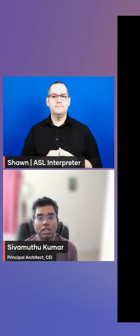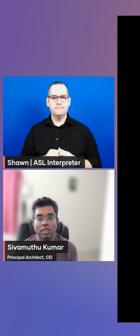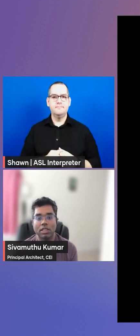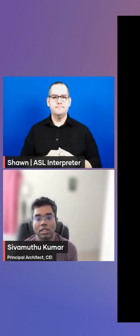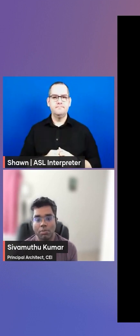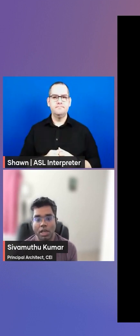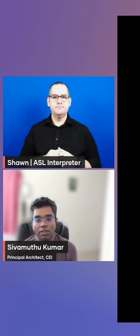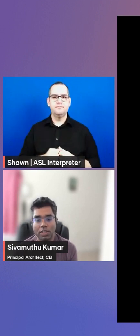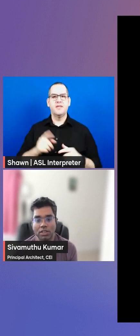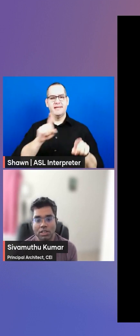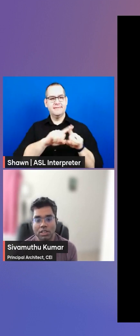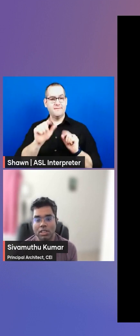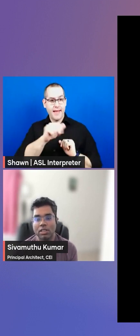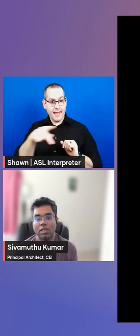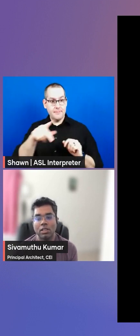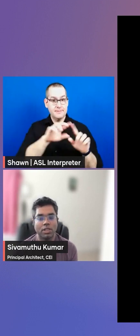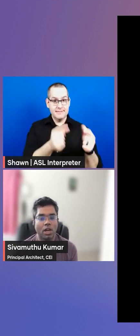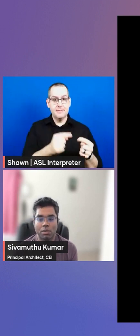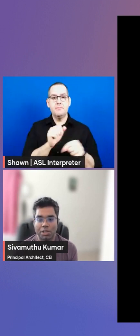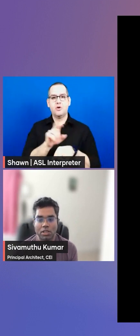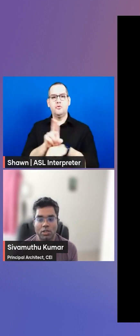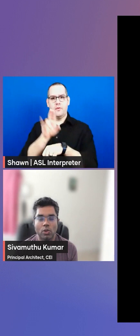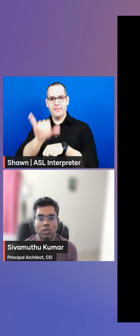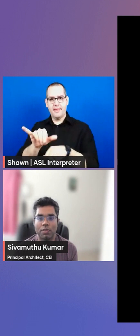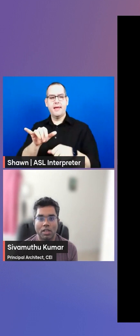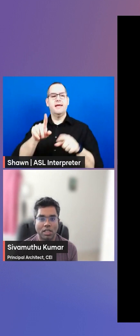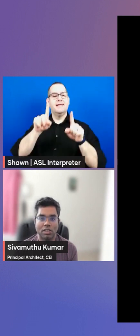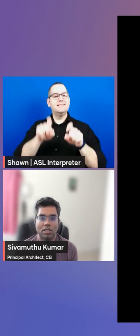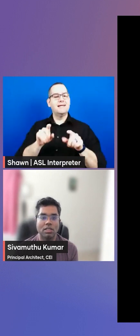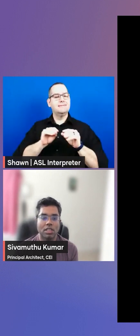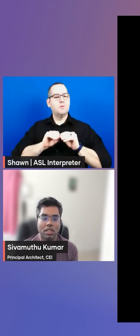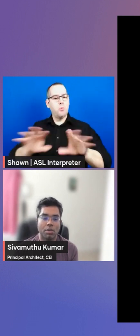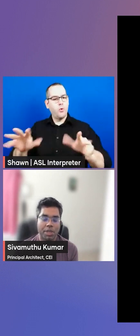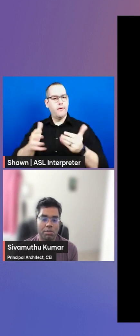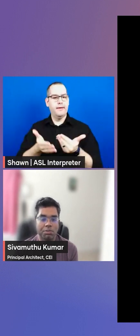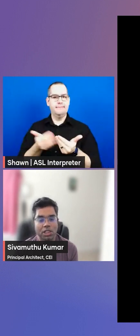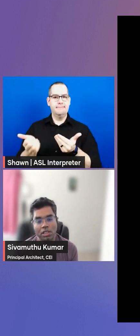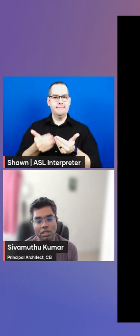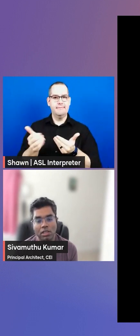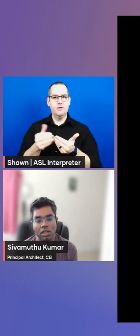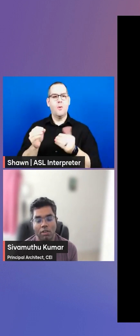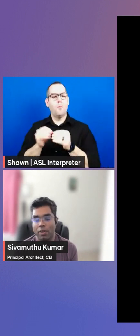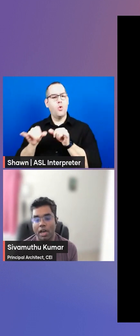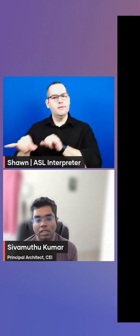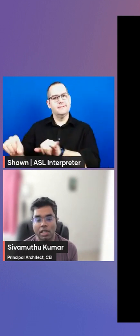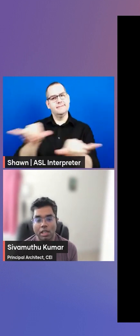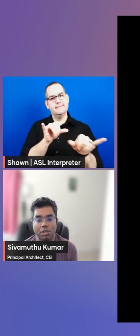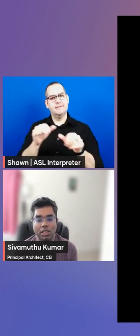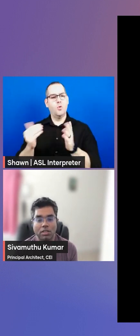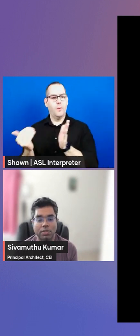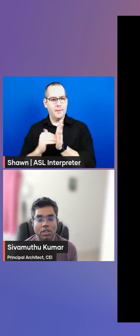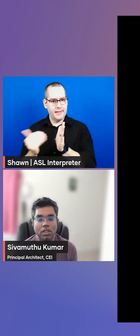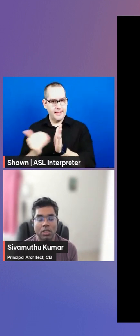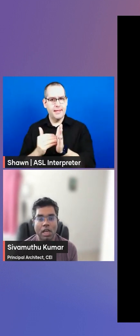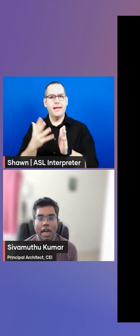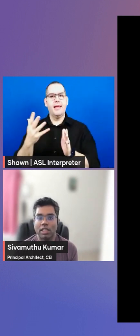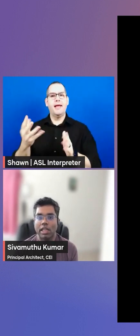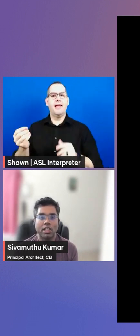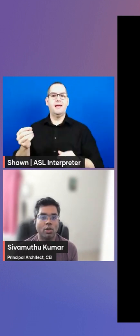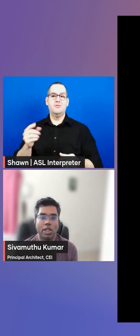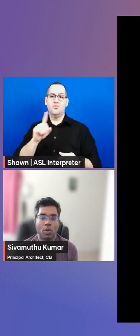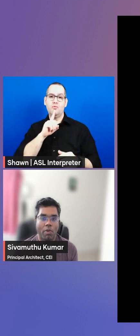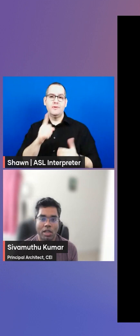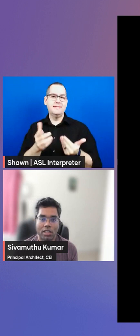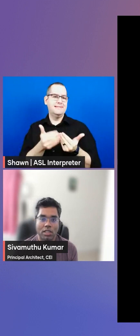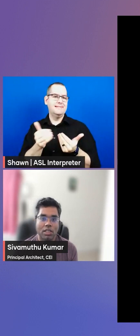doing that, the test and deploy infrastructure with automation tools for consistency and repeatability and reliability as well. And